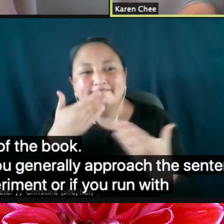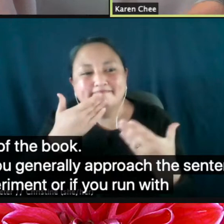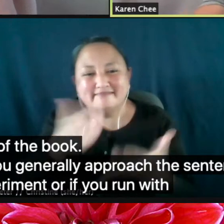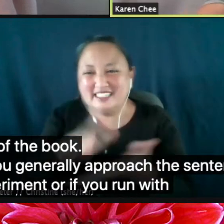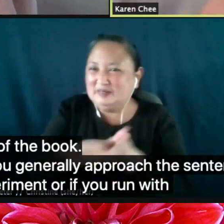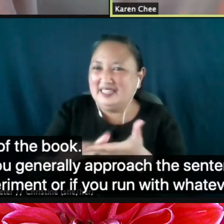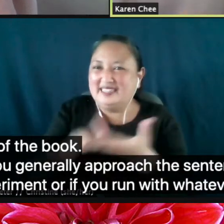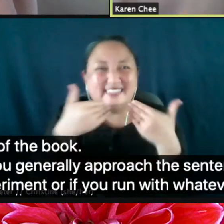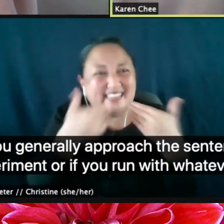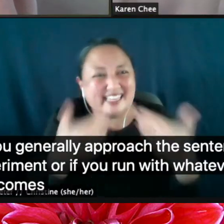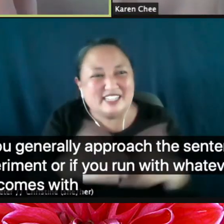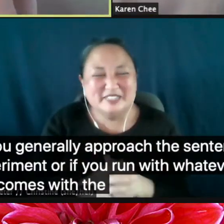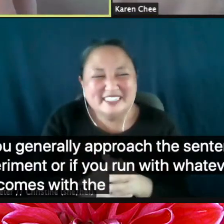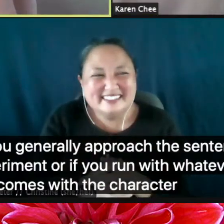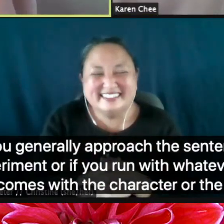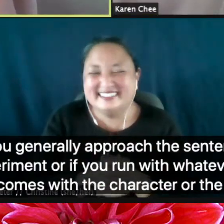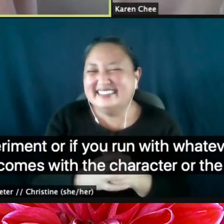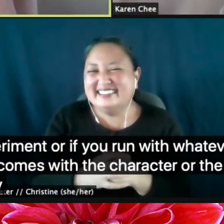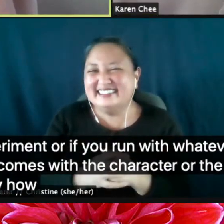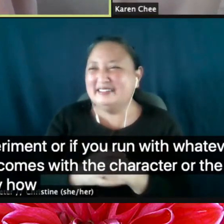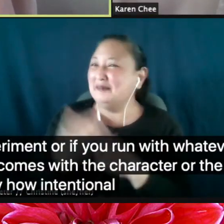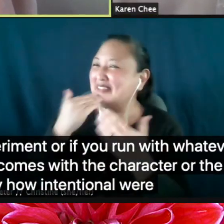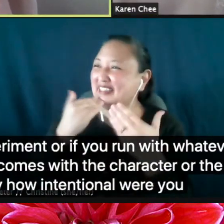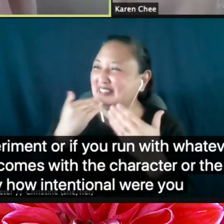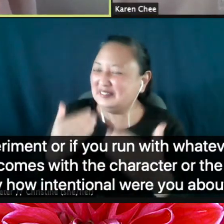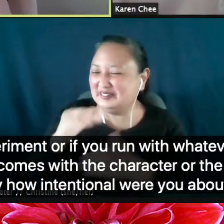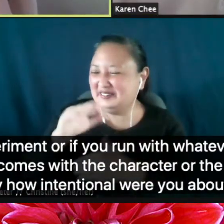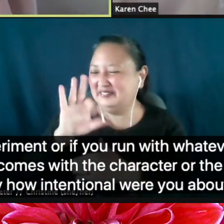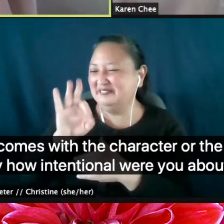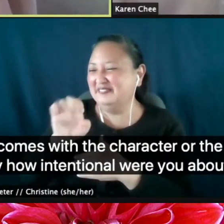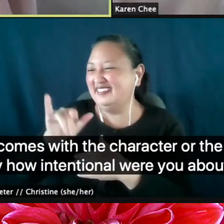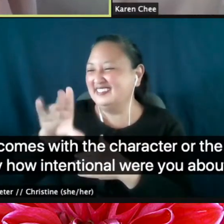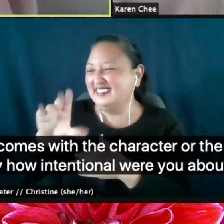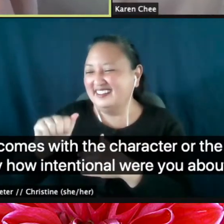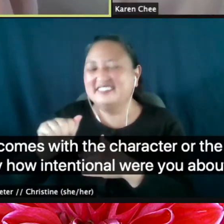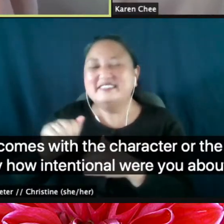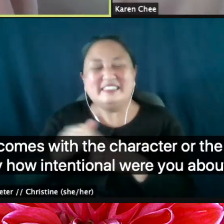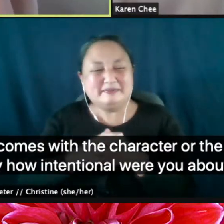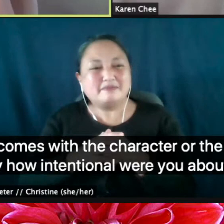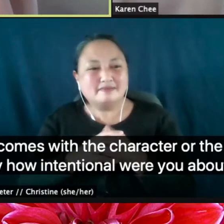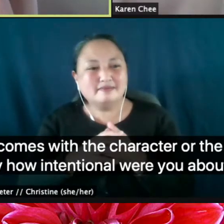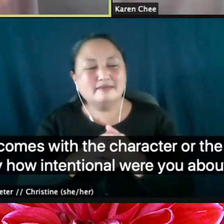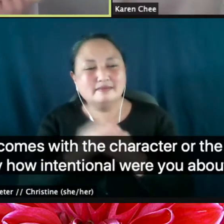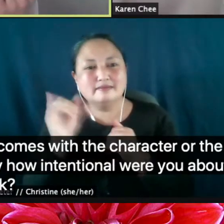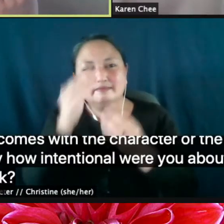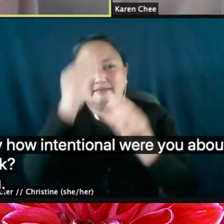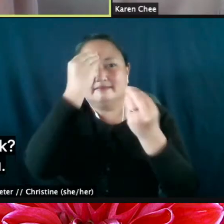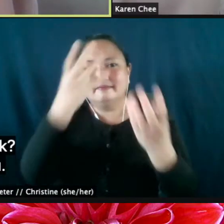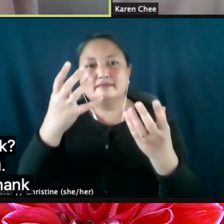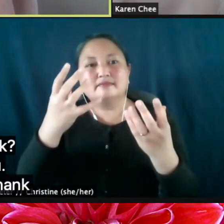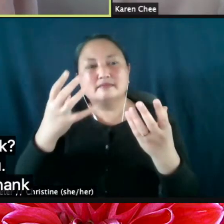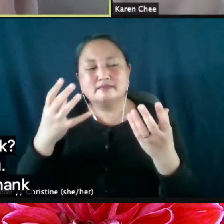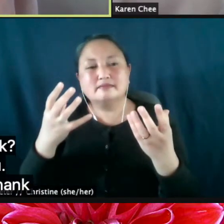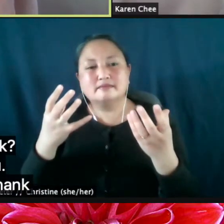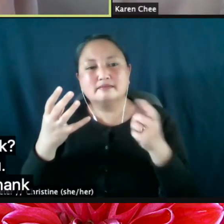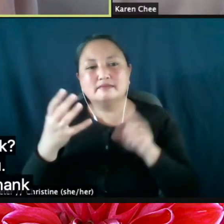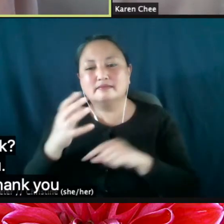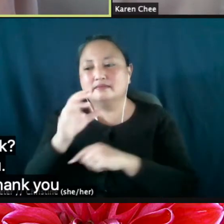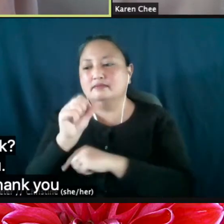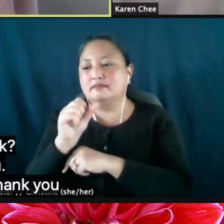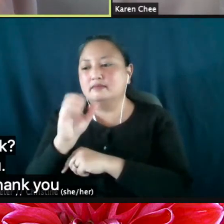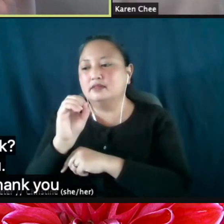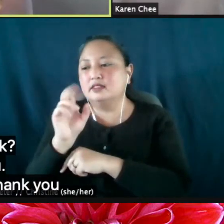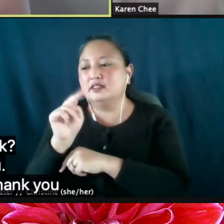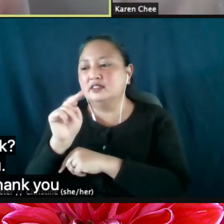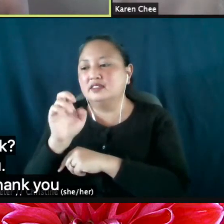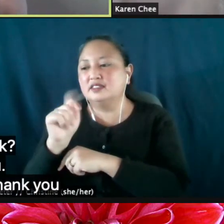They said thank you. Oh, thank you, Felicia. So as I said, for me, the sonnet quality comes first.